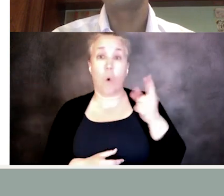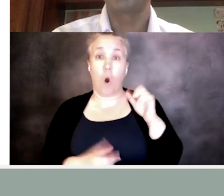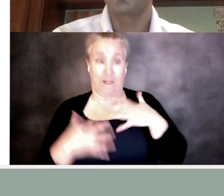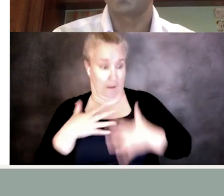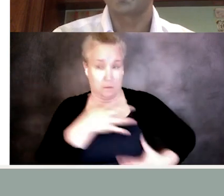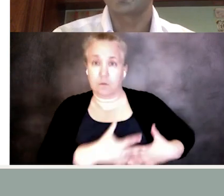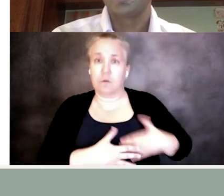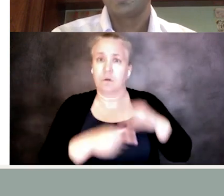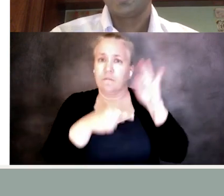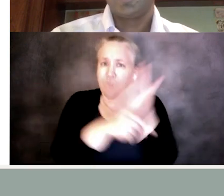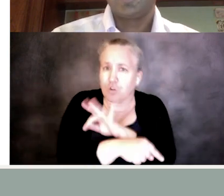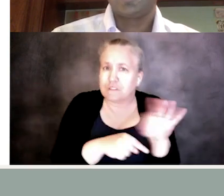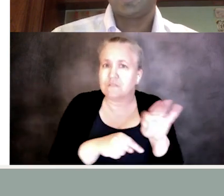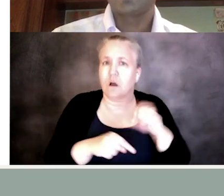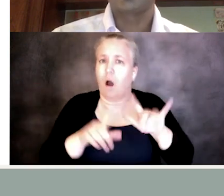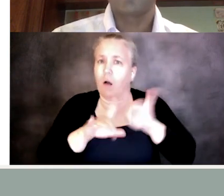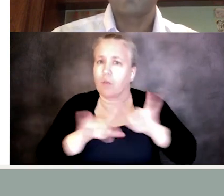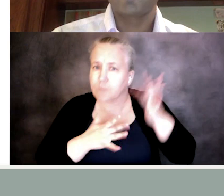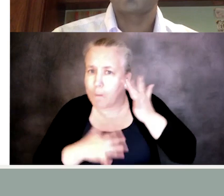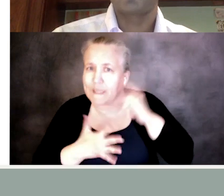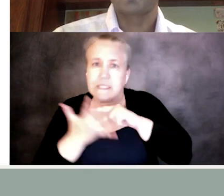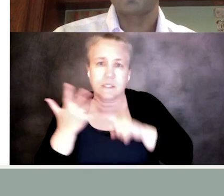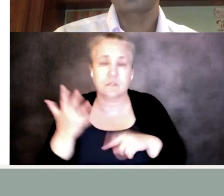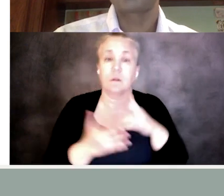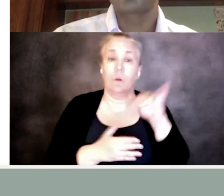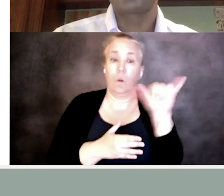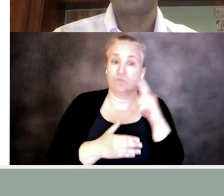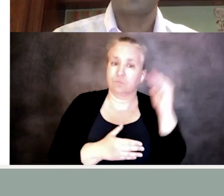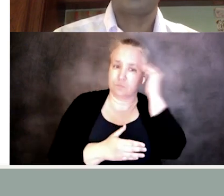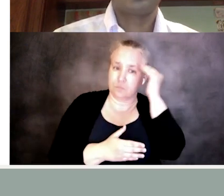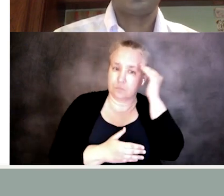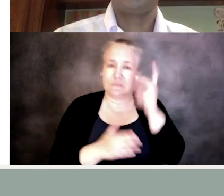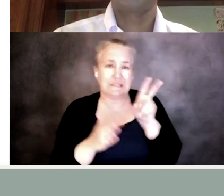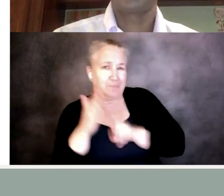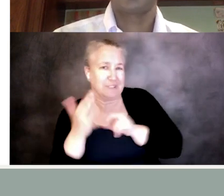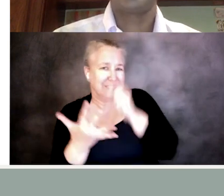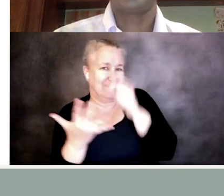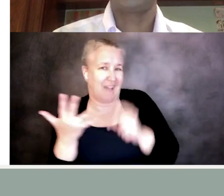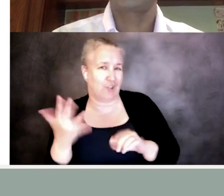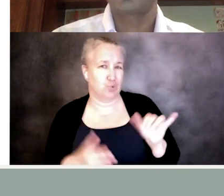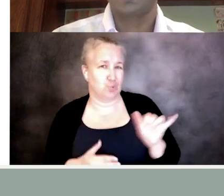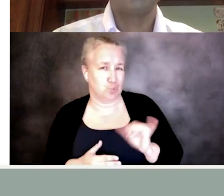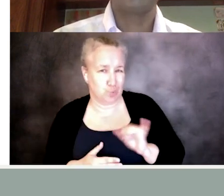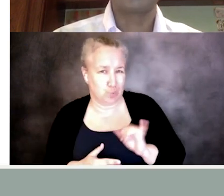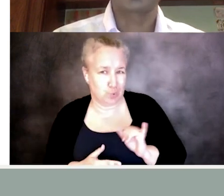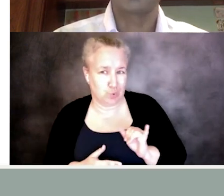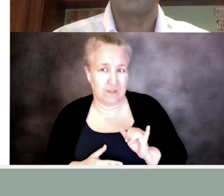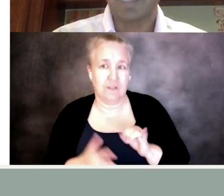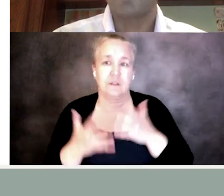age, comorbidities, and as you're aware, various prognostic and predictive factors, tests like Oncotype